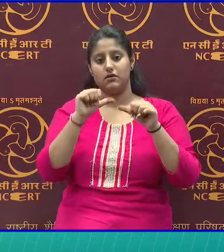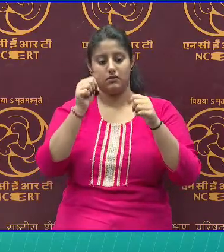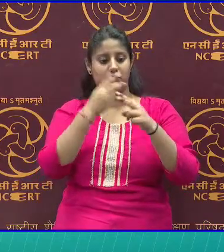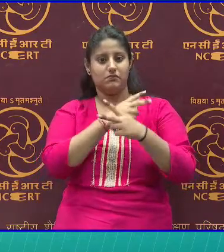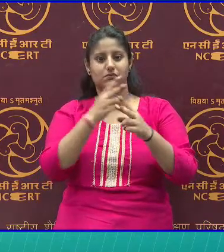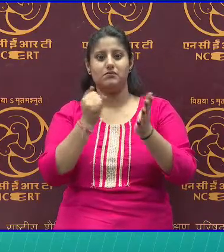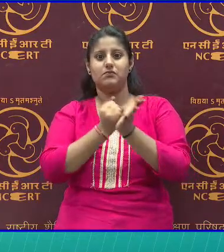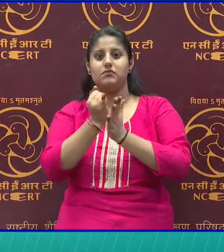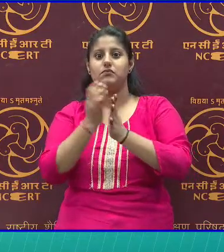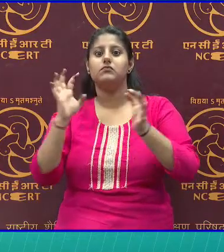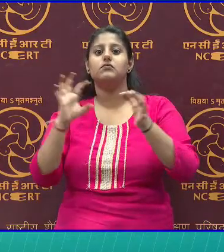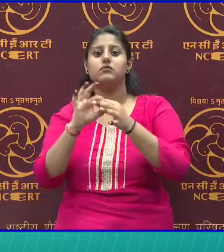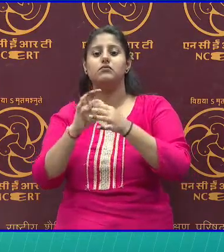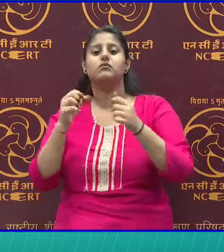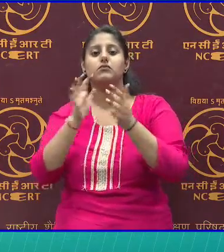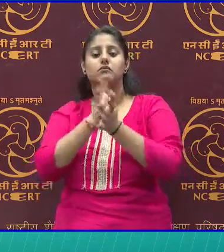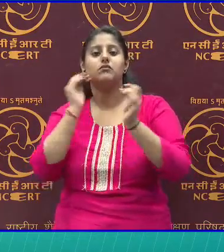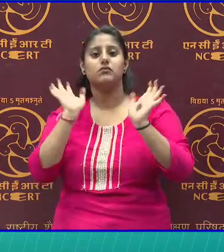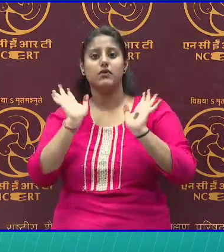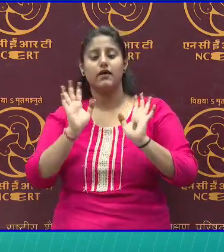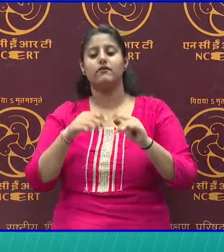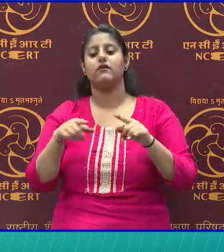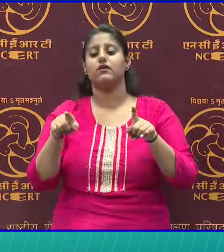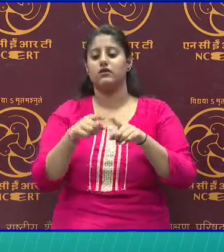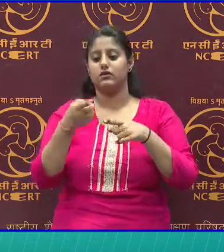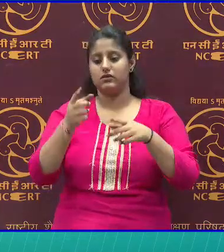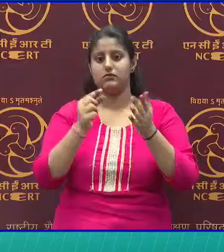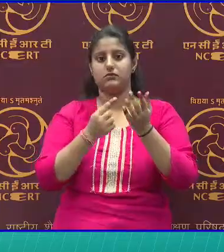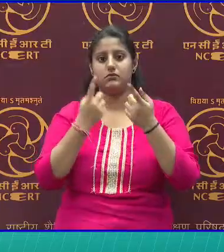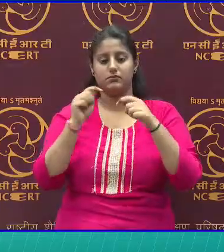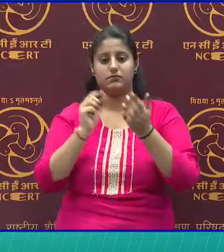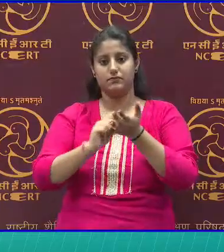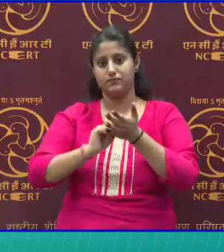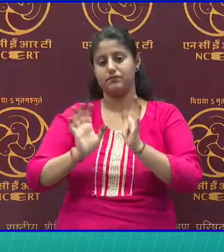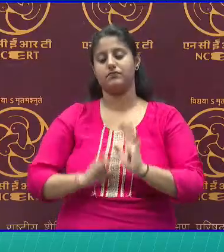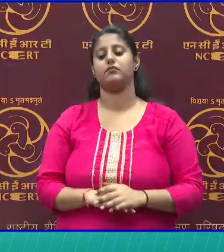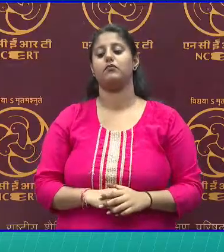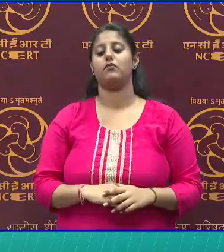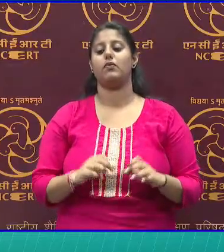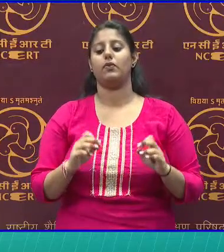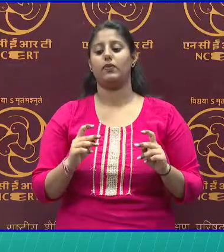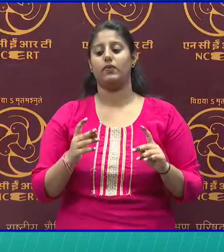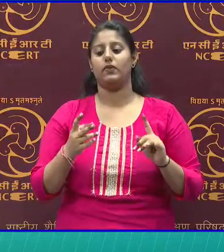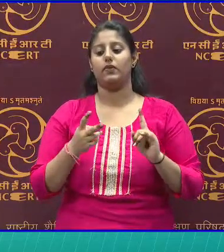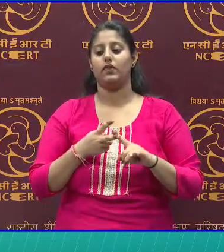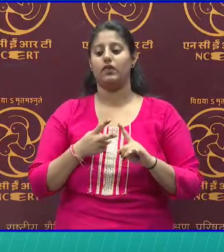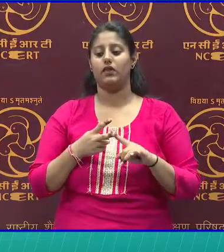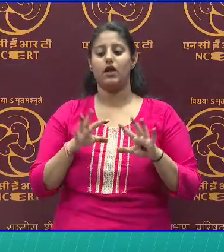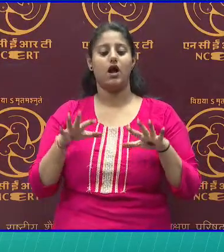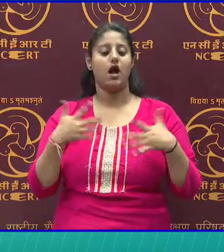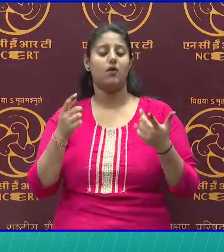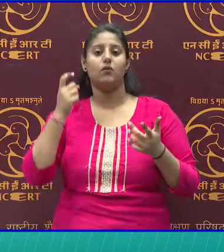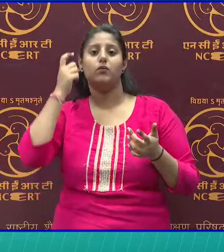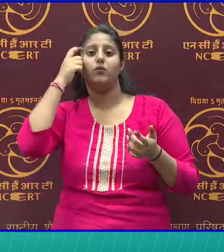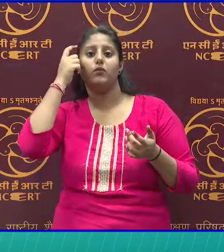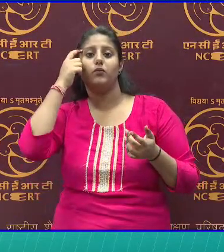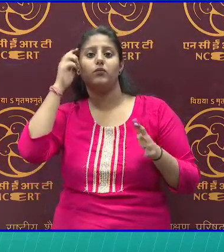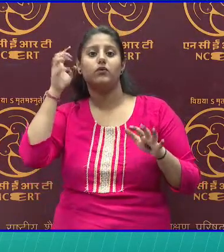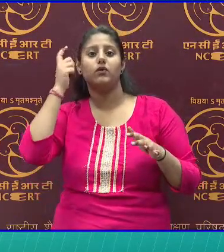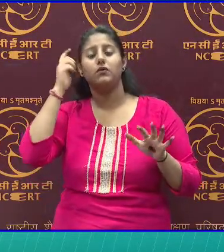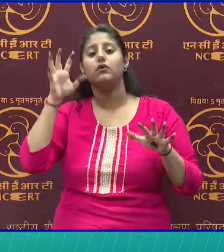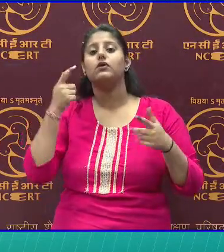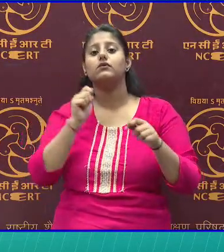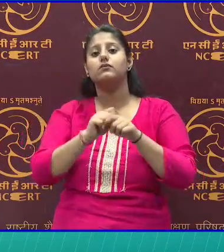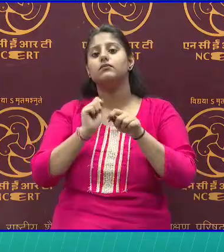what we are trying through this particular unit. And the next unit is about how things work and then how things are